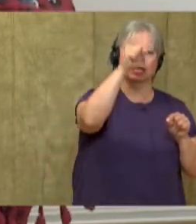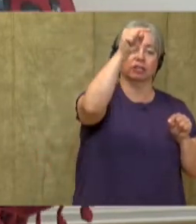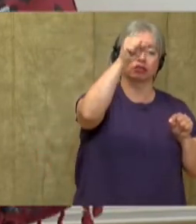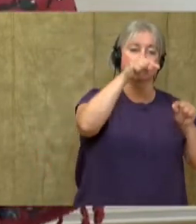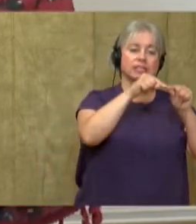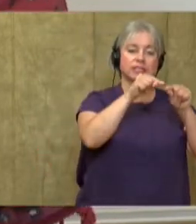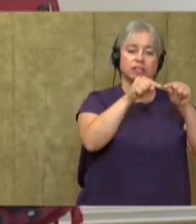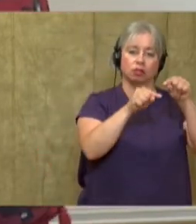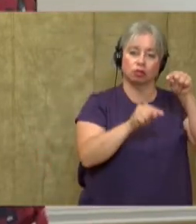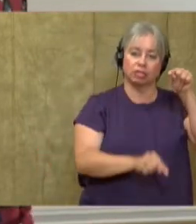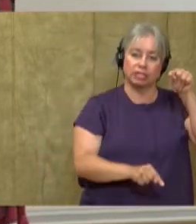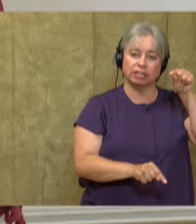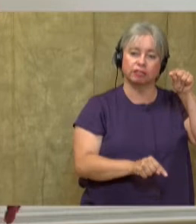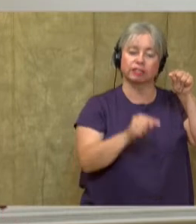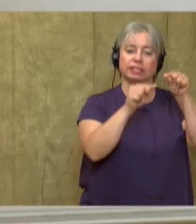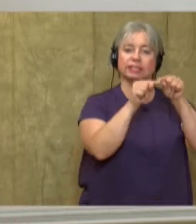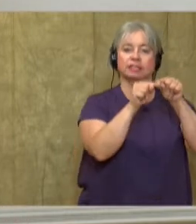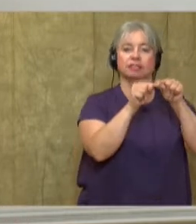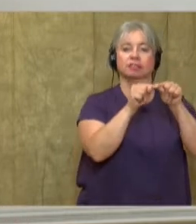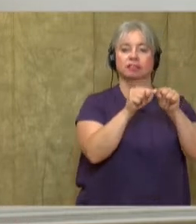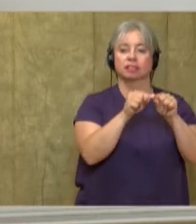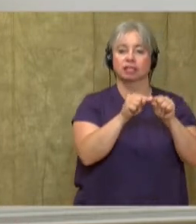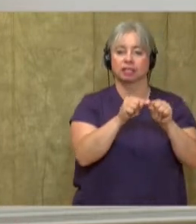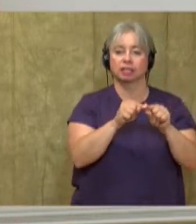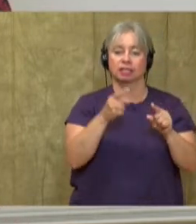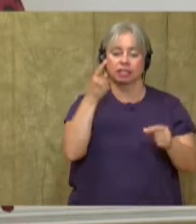decreasing to. That's how we look at a graph and determine that.